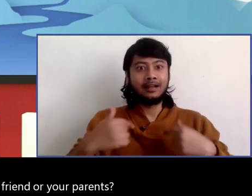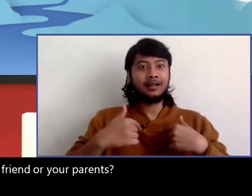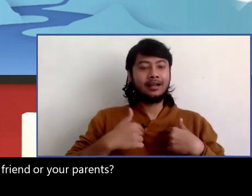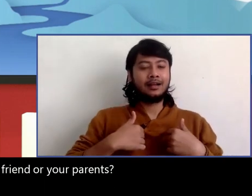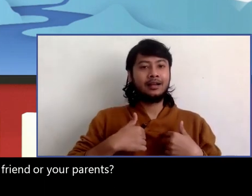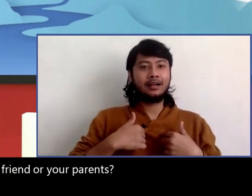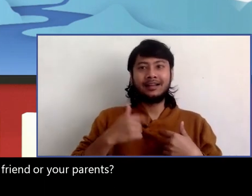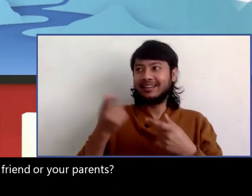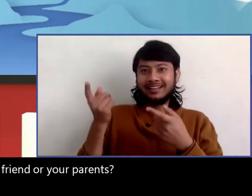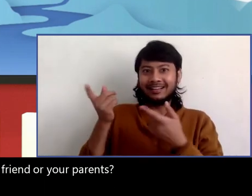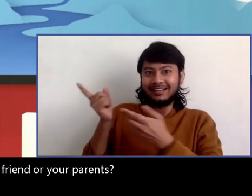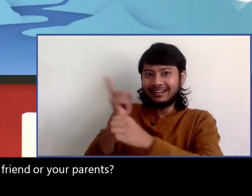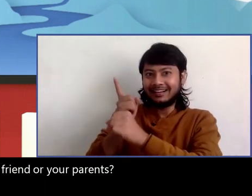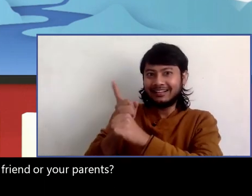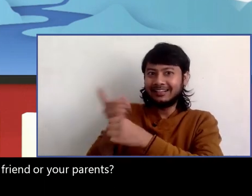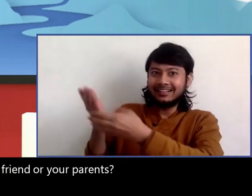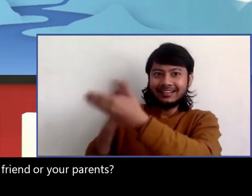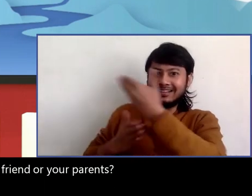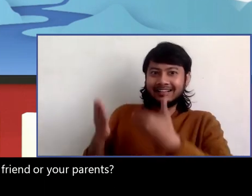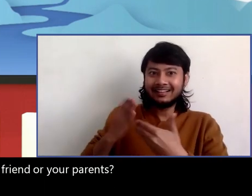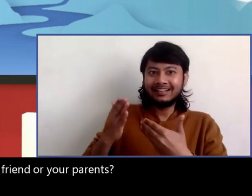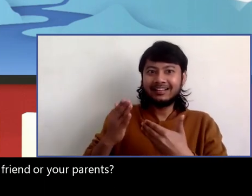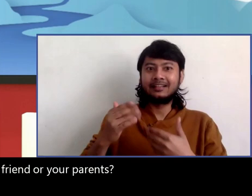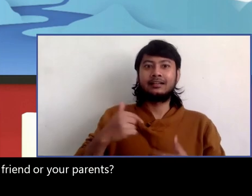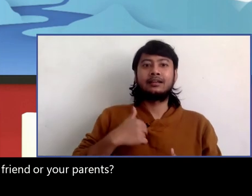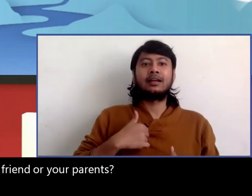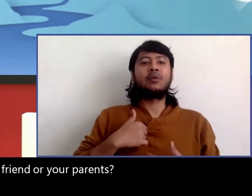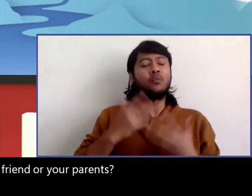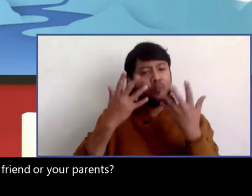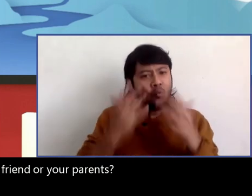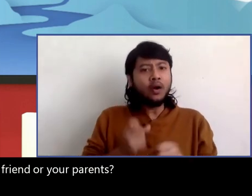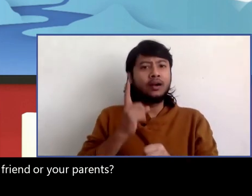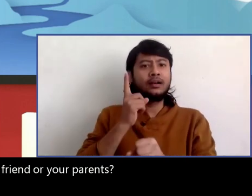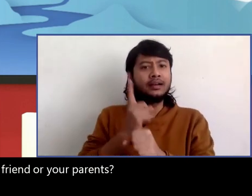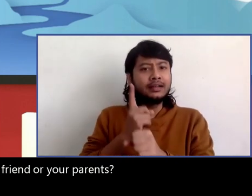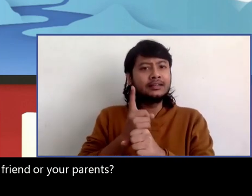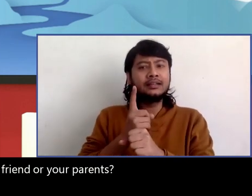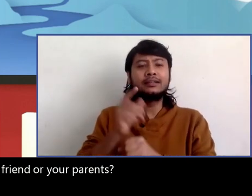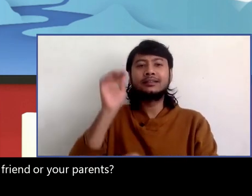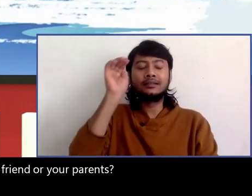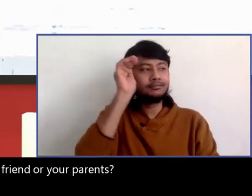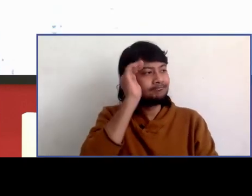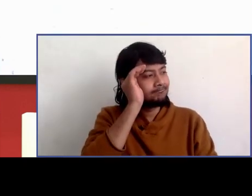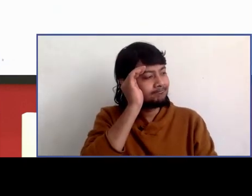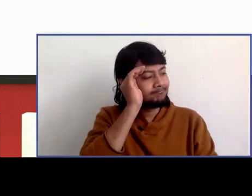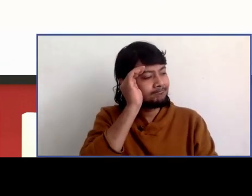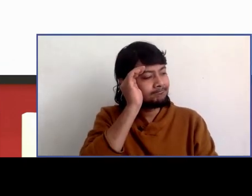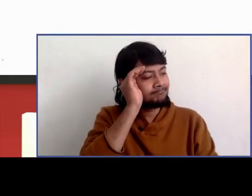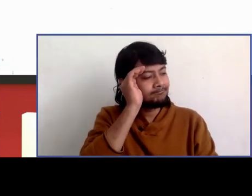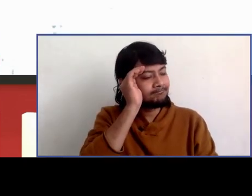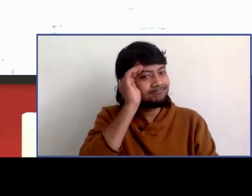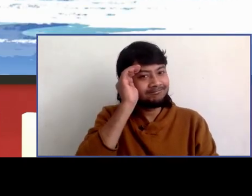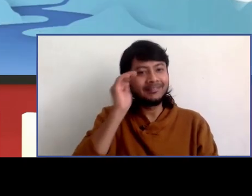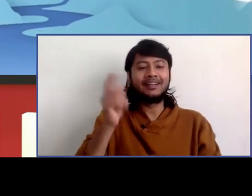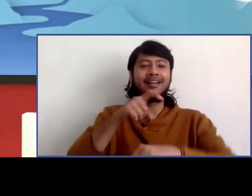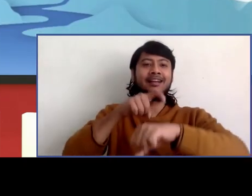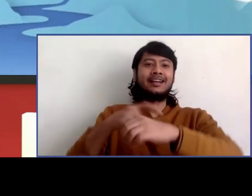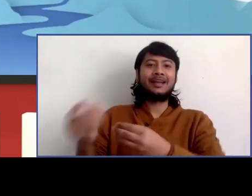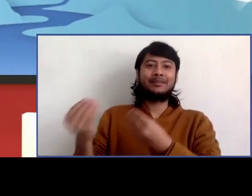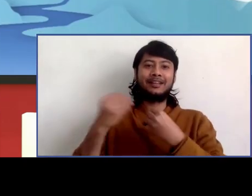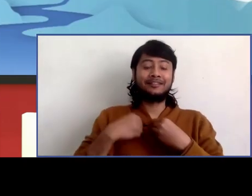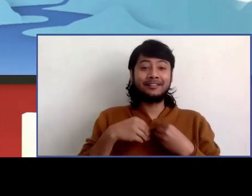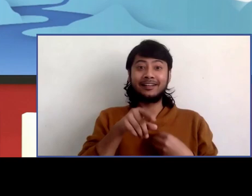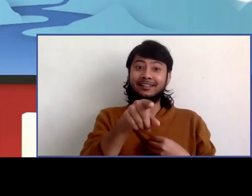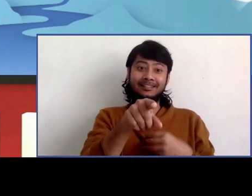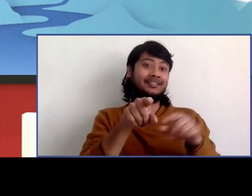not included, I had my teachers to listen to me. And whenever you feel the same, find someone who